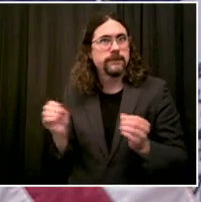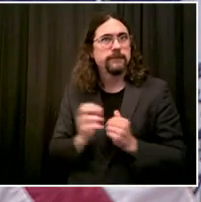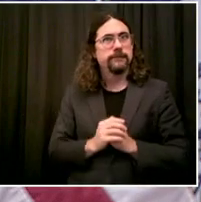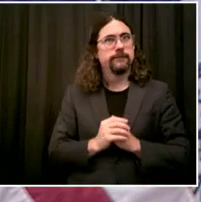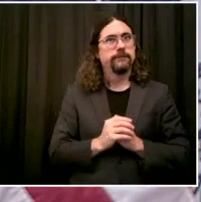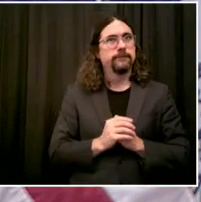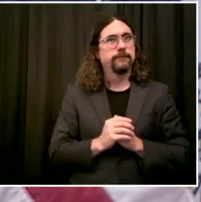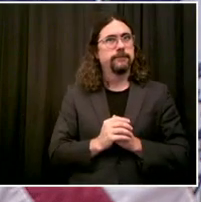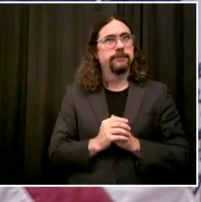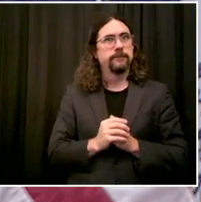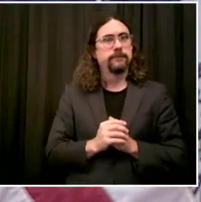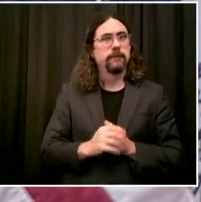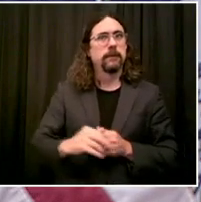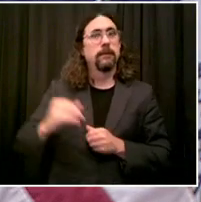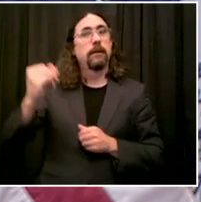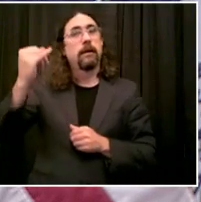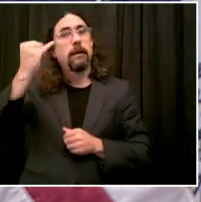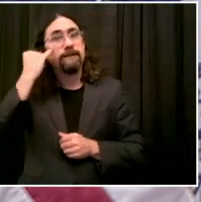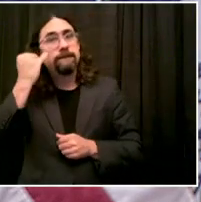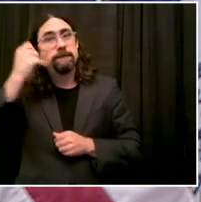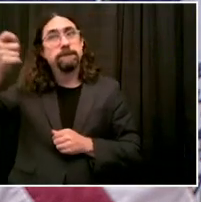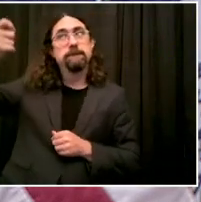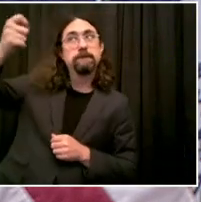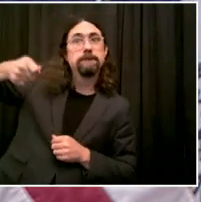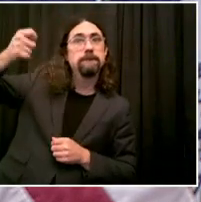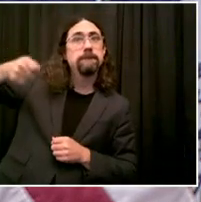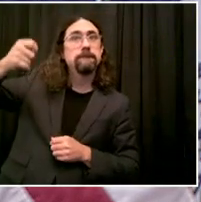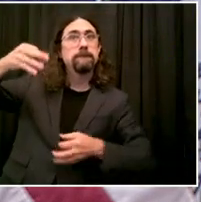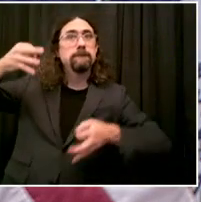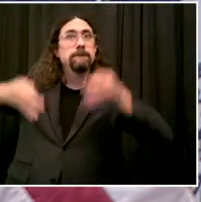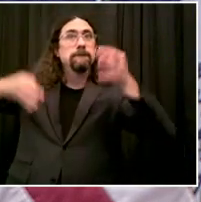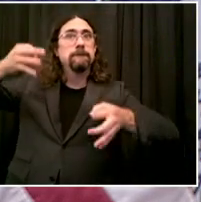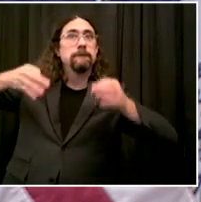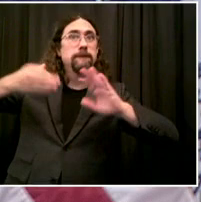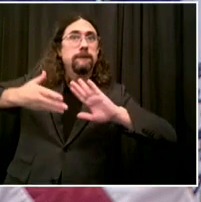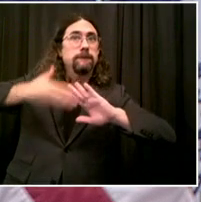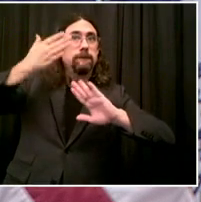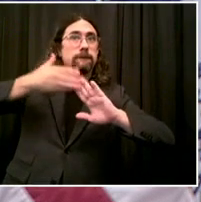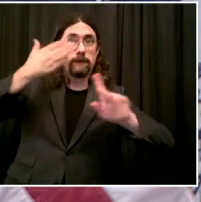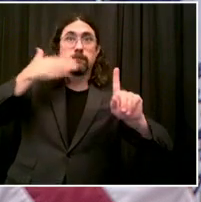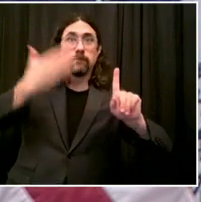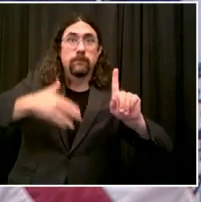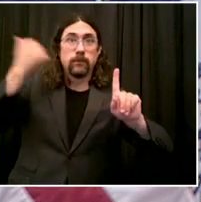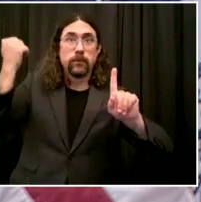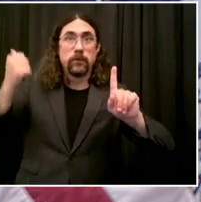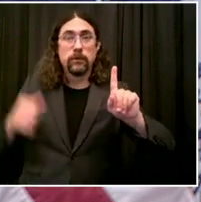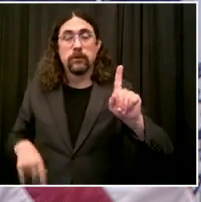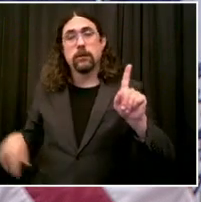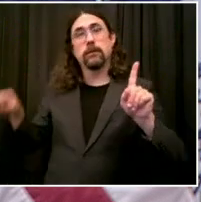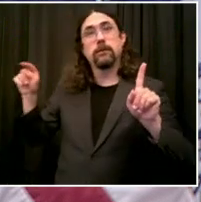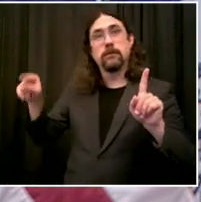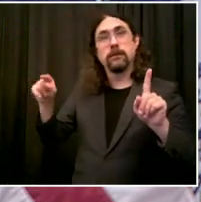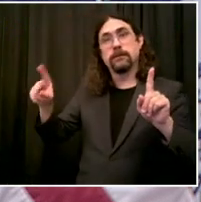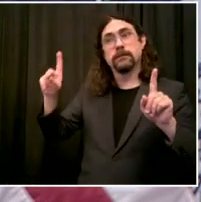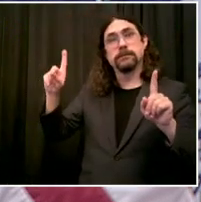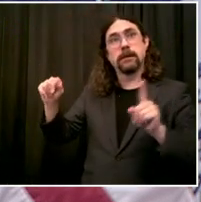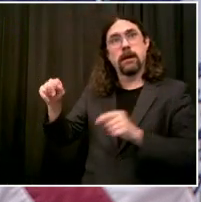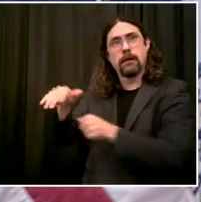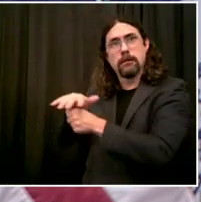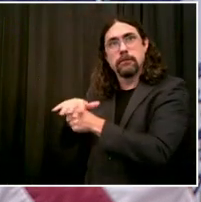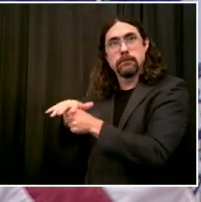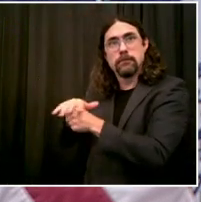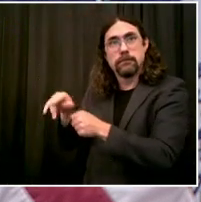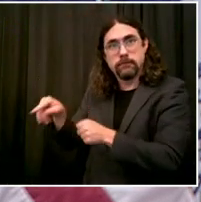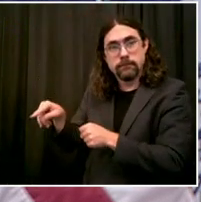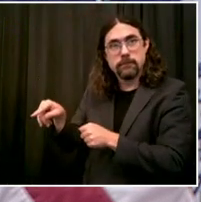DAs, federal government, et cetera, if we could have a more consistent, effective approach to gun prosecutions, it would help us get a lot more guns off